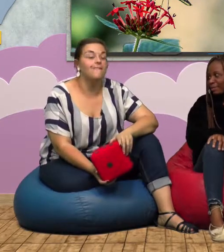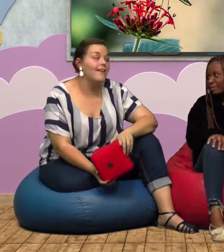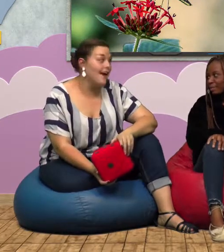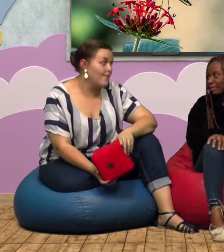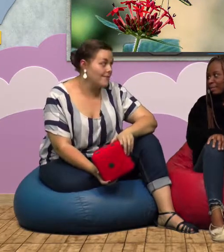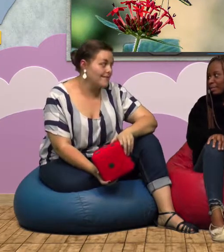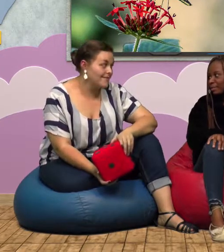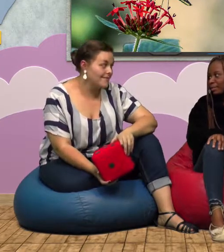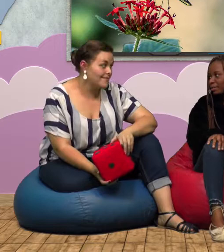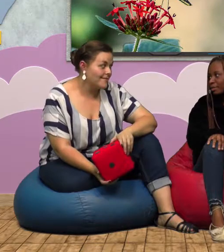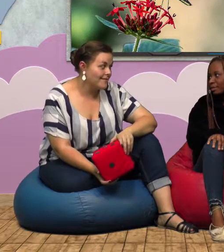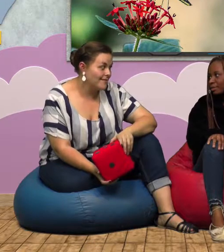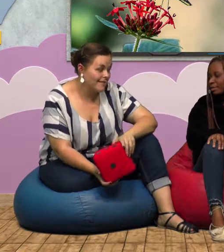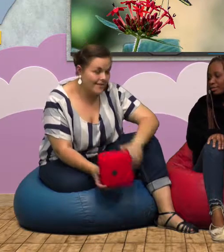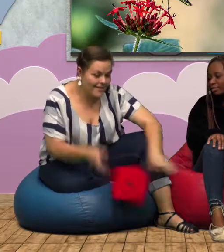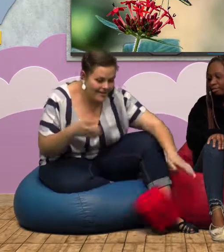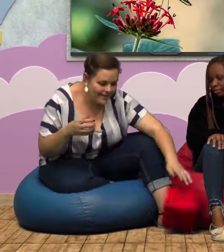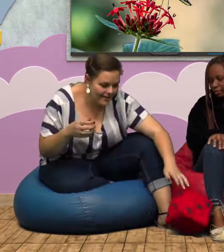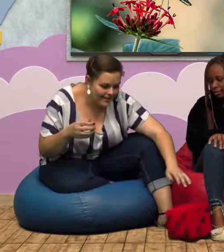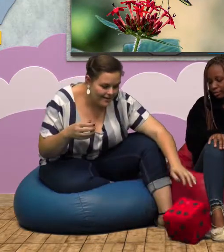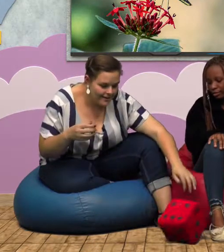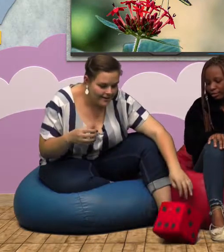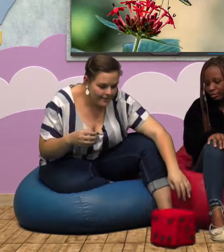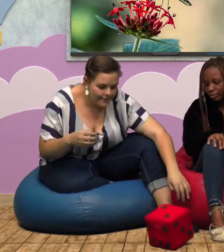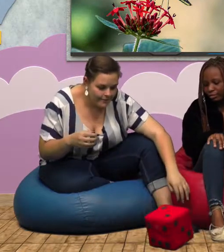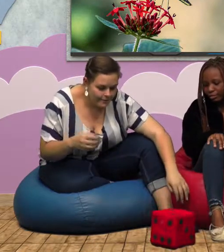of flowers. Okay.